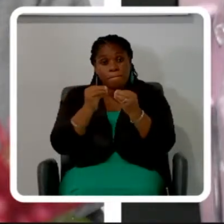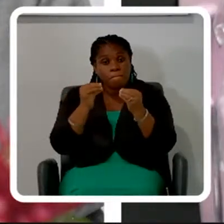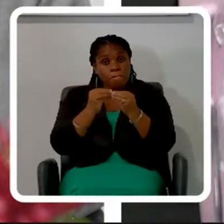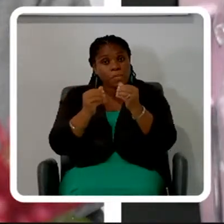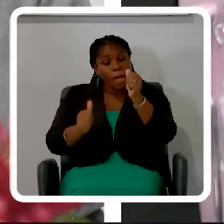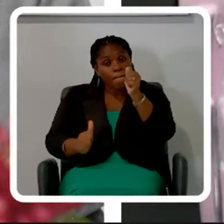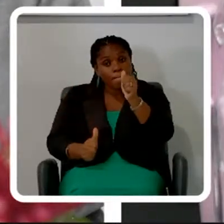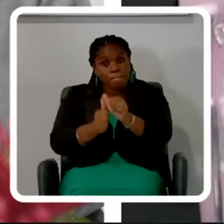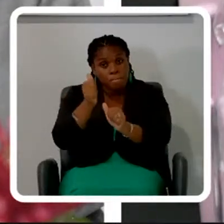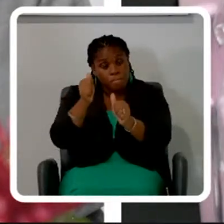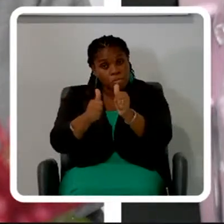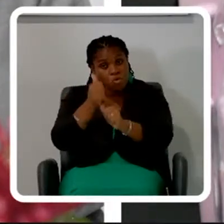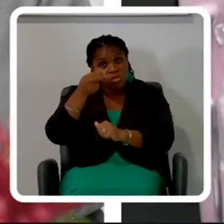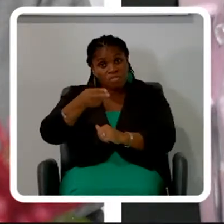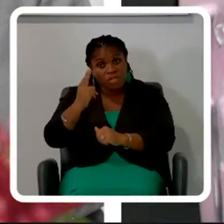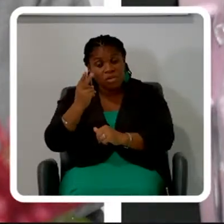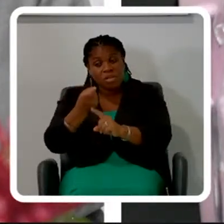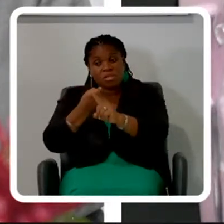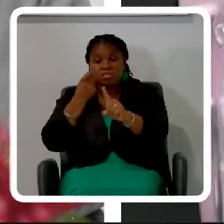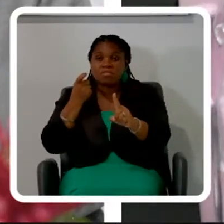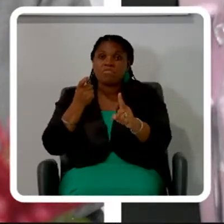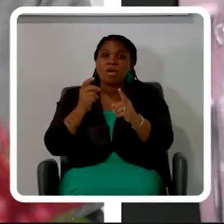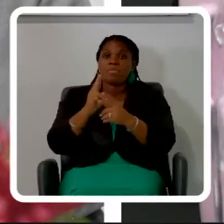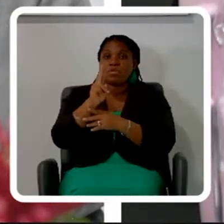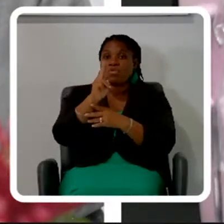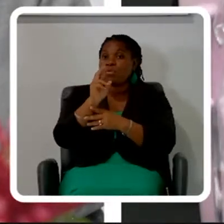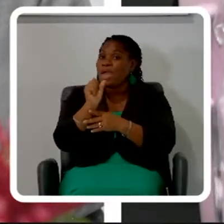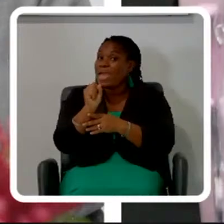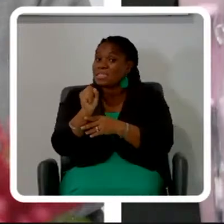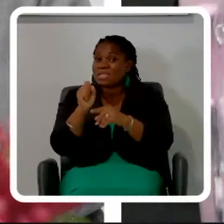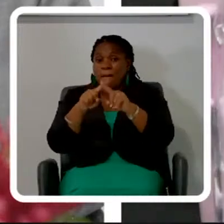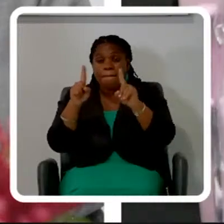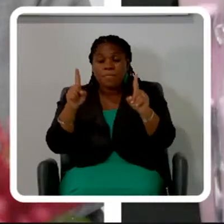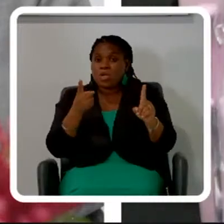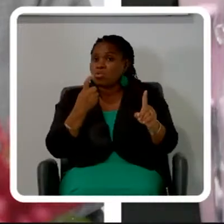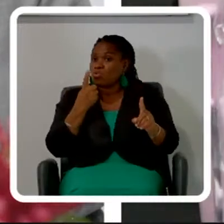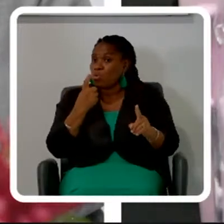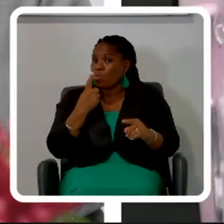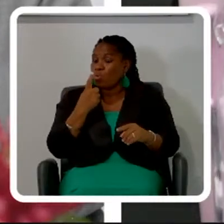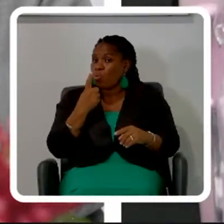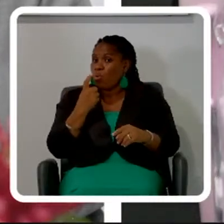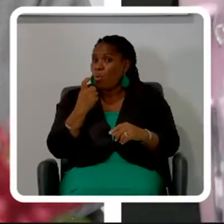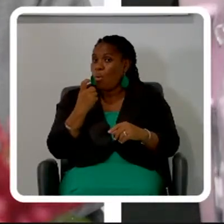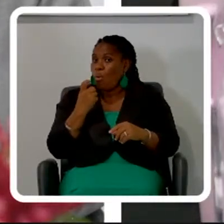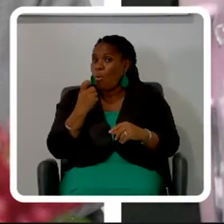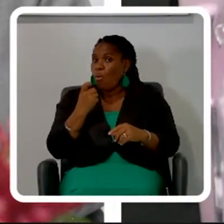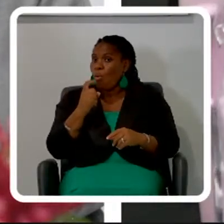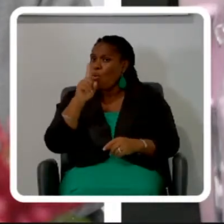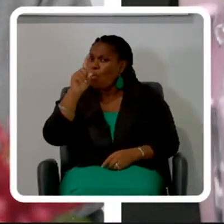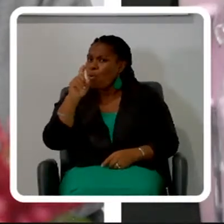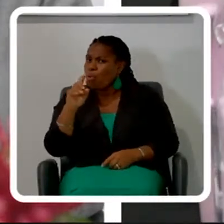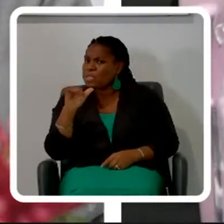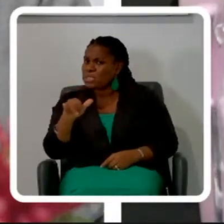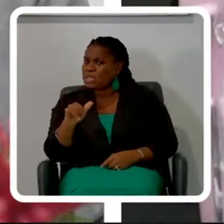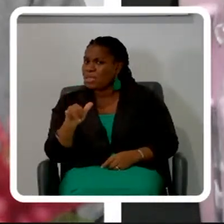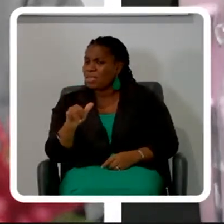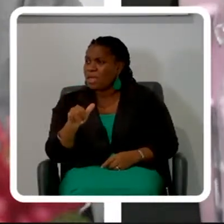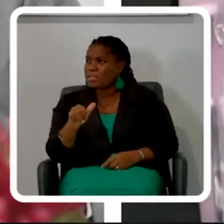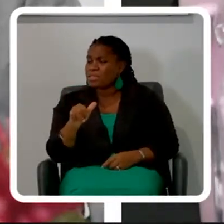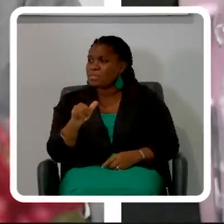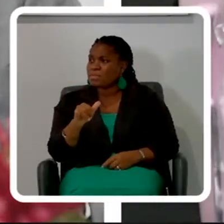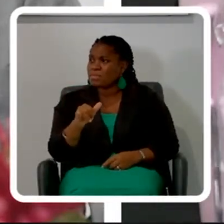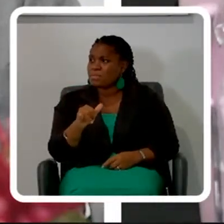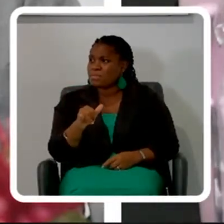United States, and I don't think anybody would challenge that. Whatever their Constitution says and whatever their